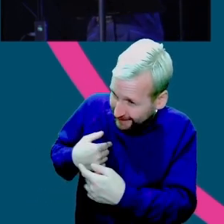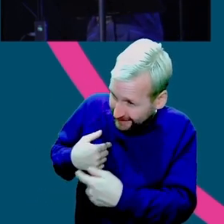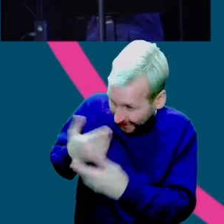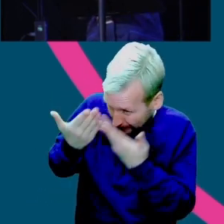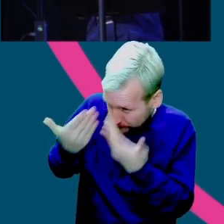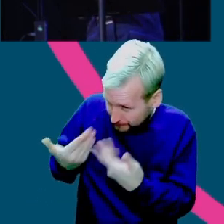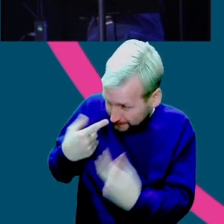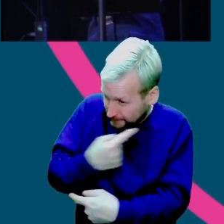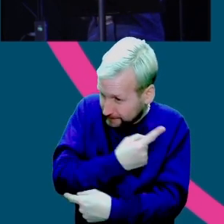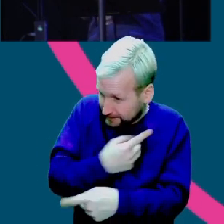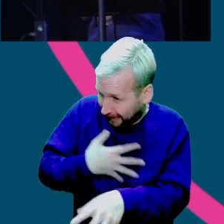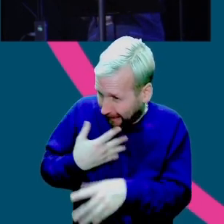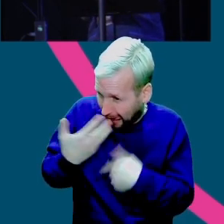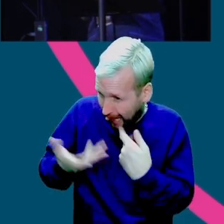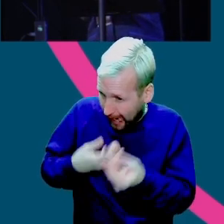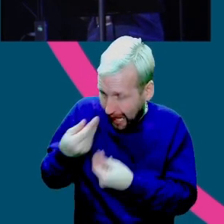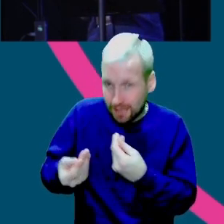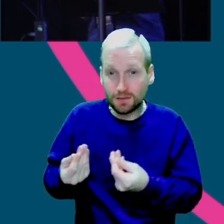Next slide, please.